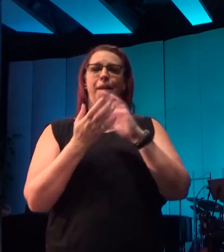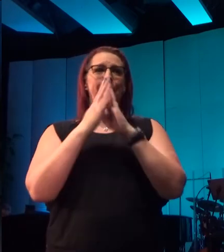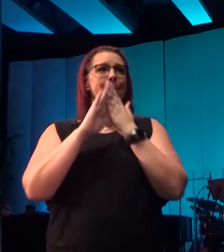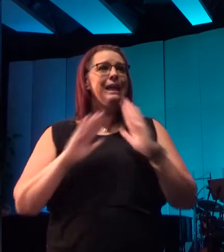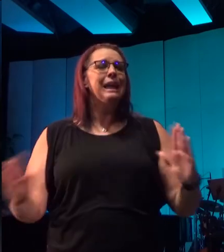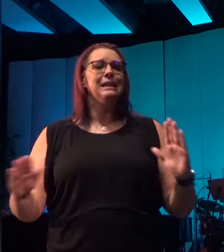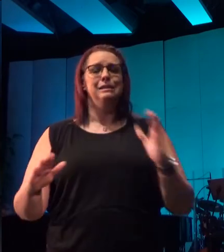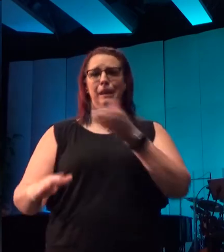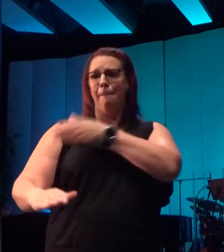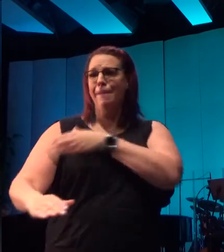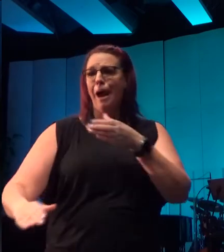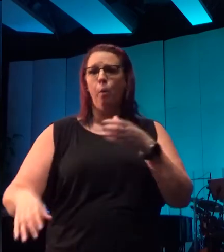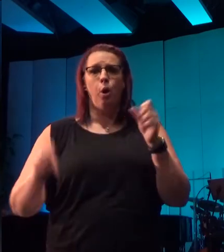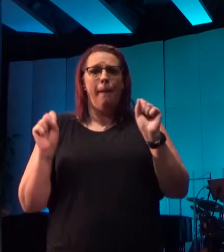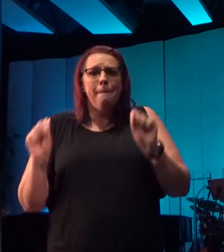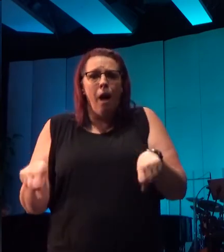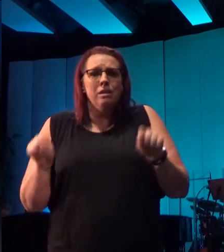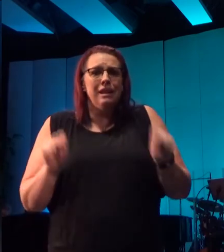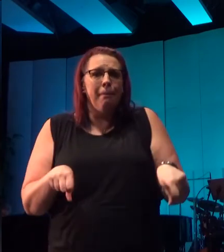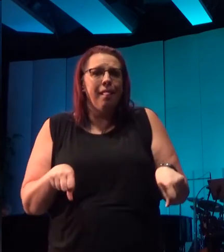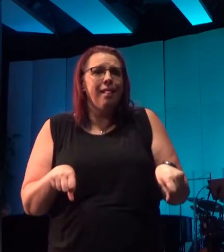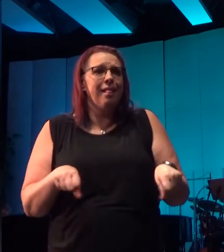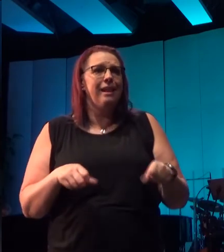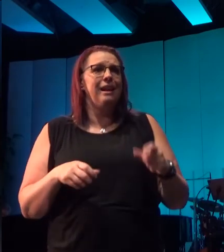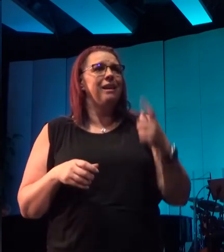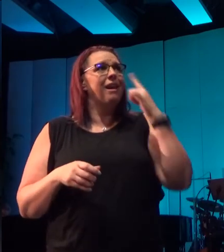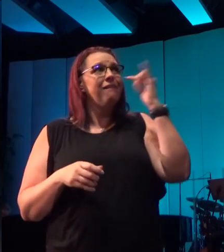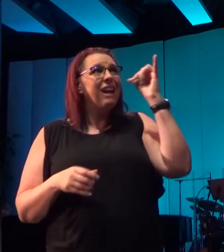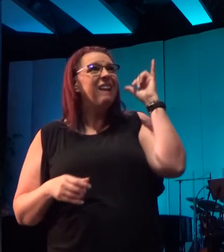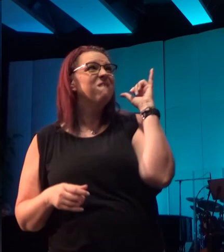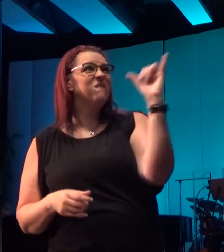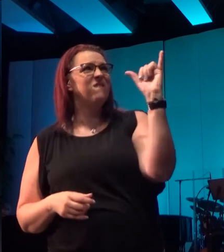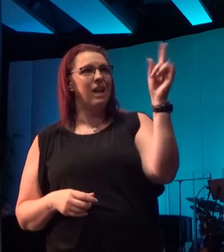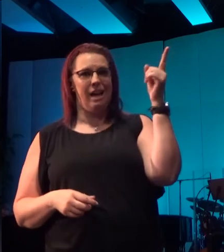the possibilities of the infinite.